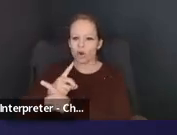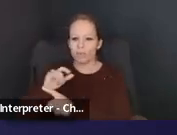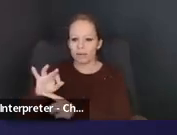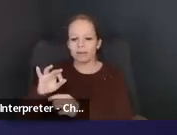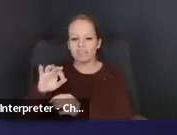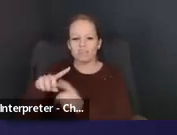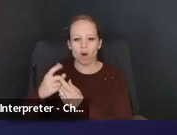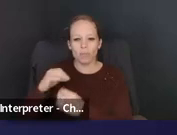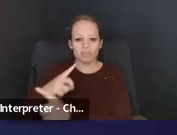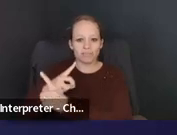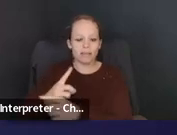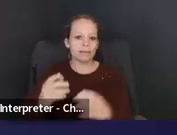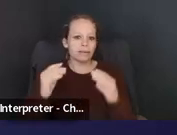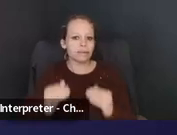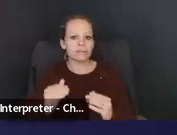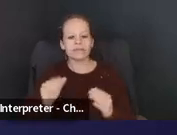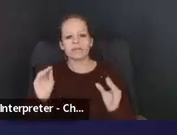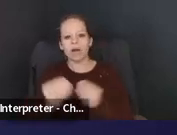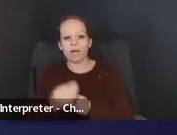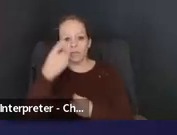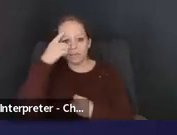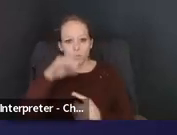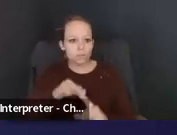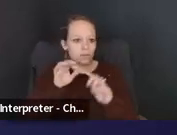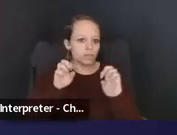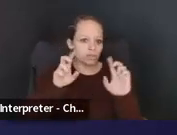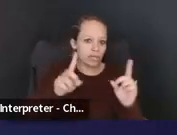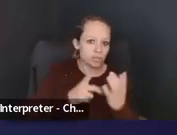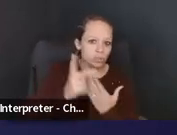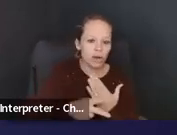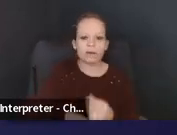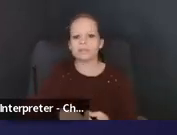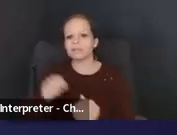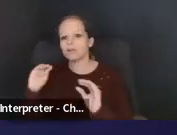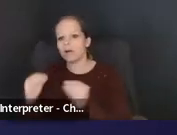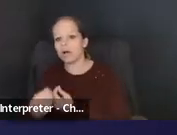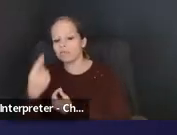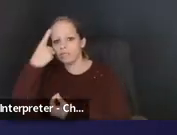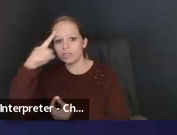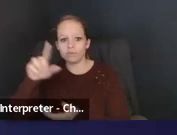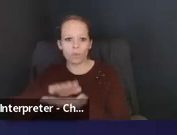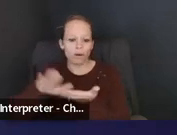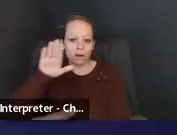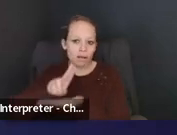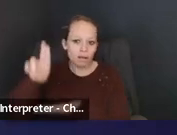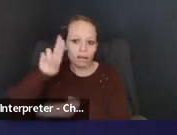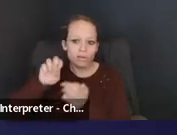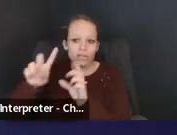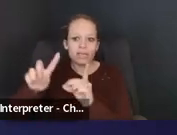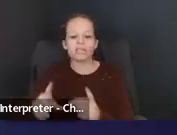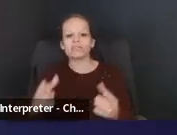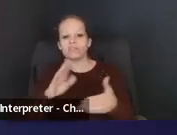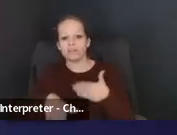also the Office of Special Education Programs, the Office of Post-Secondary Education, all again within the Department